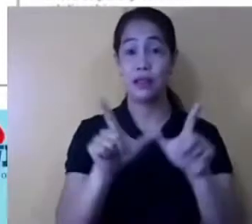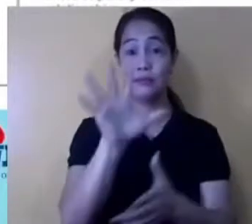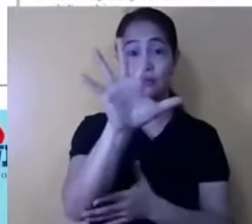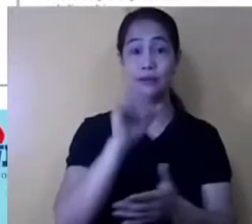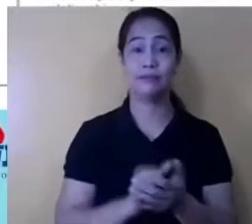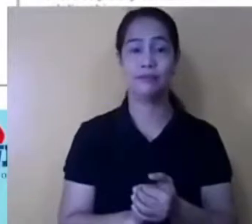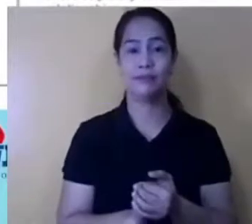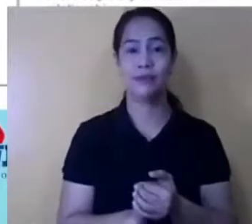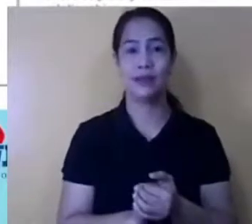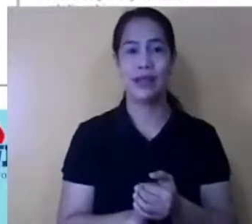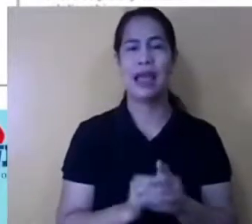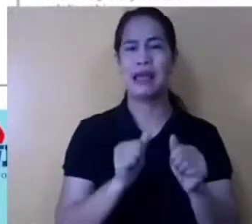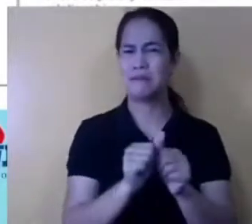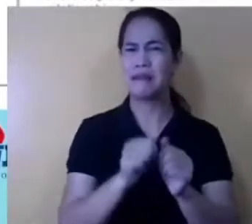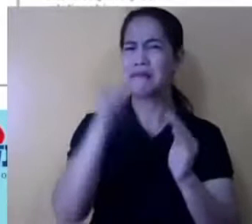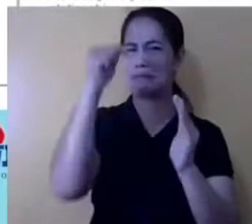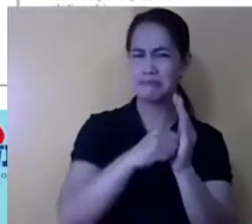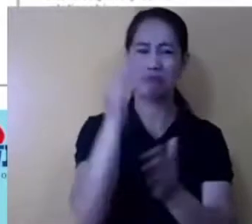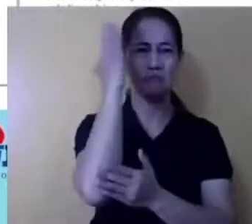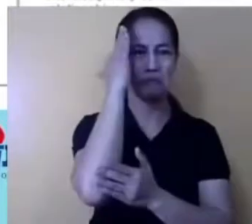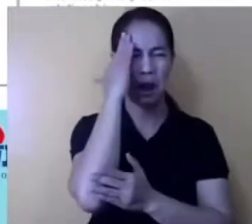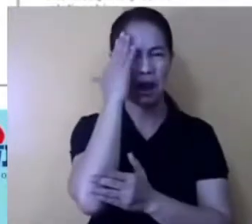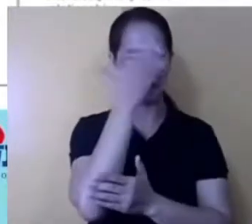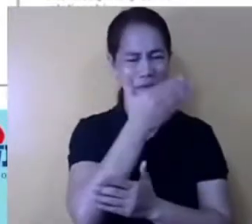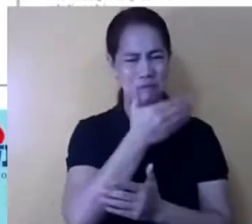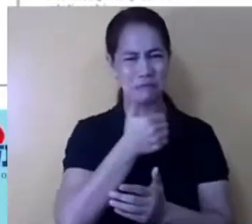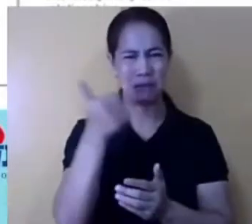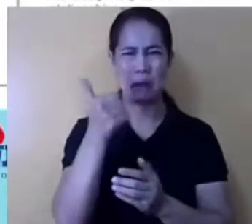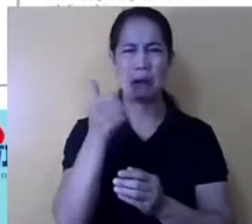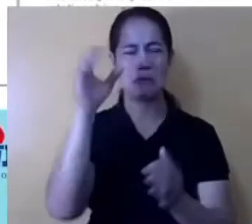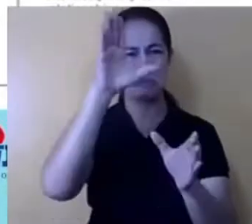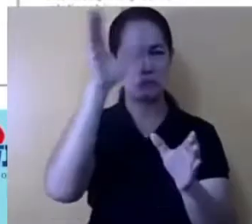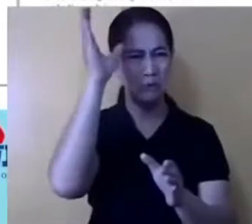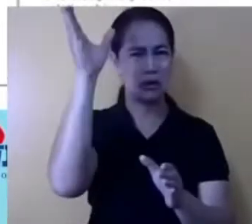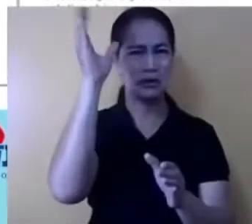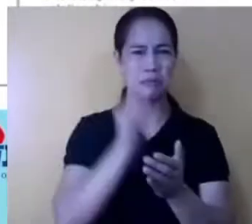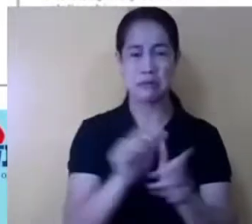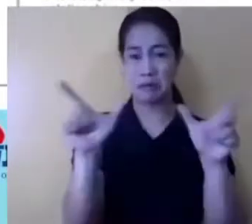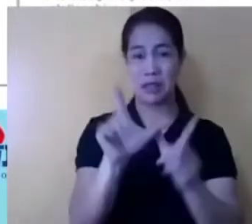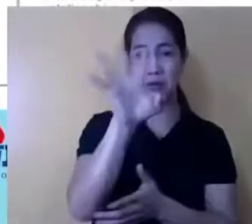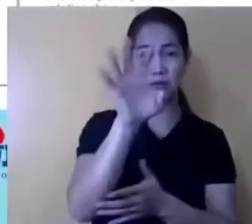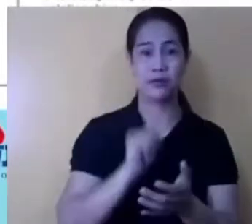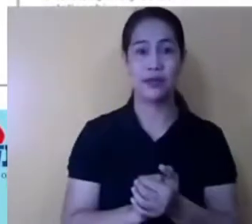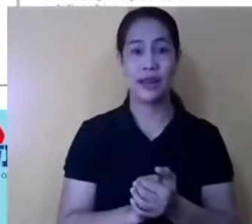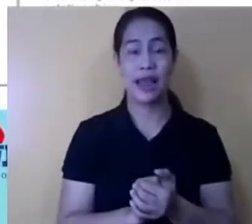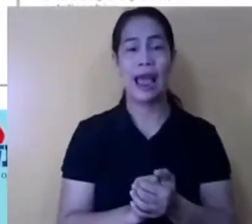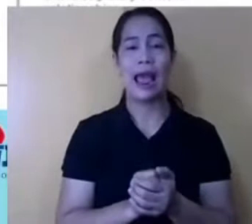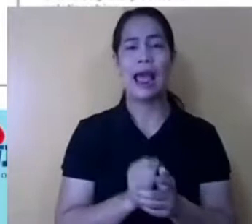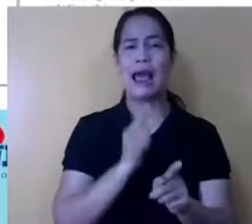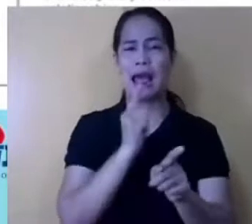accurate and in-depth knowledge of most concepts. Level 4, accurate knowledge of